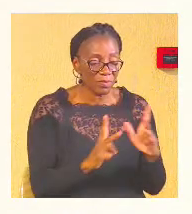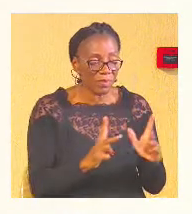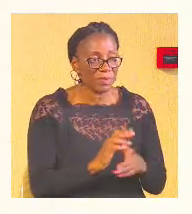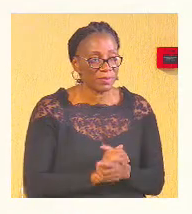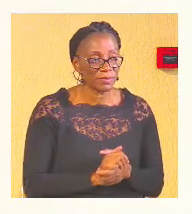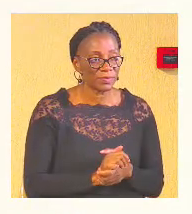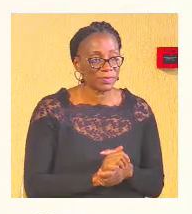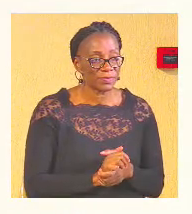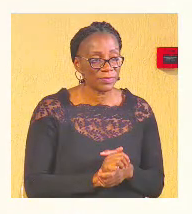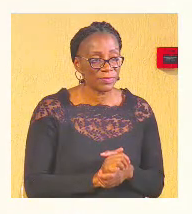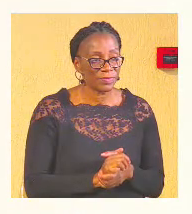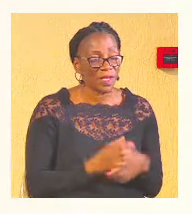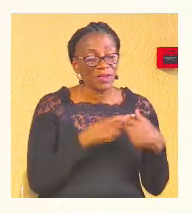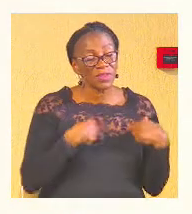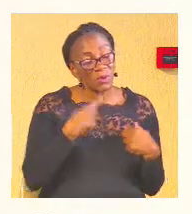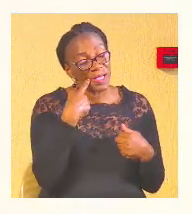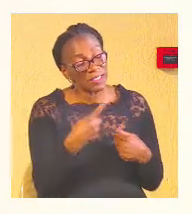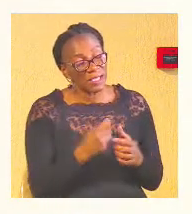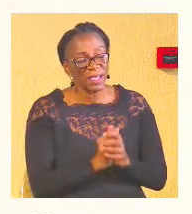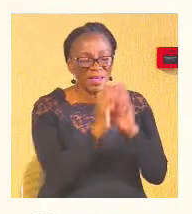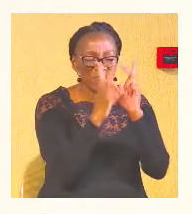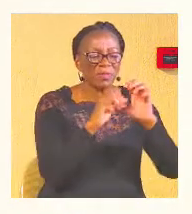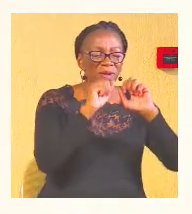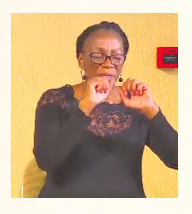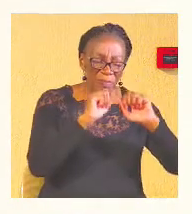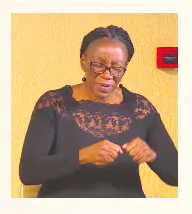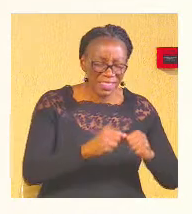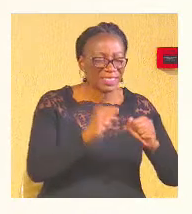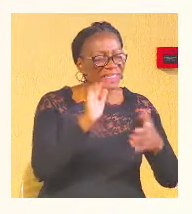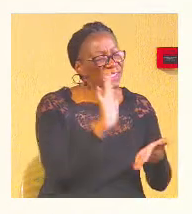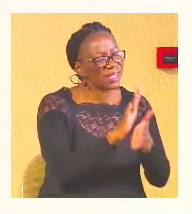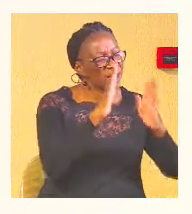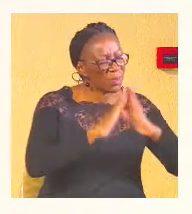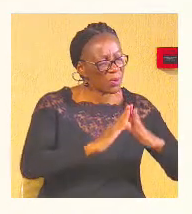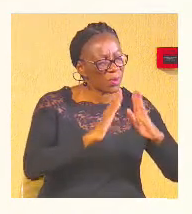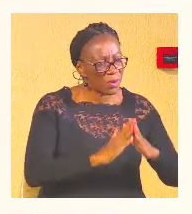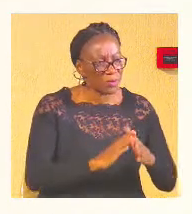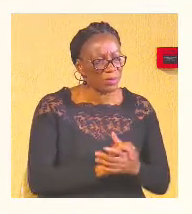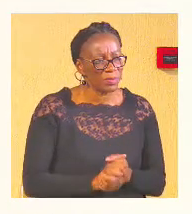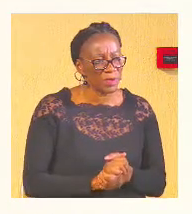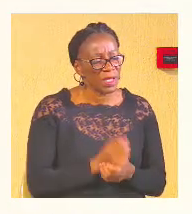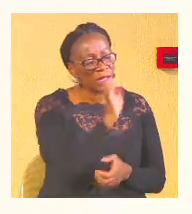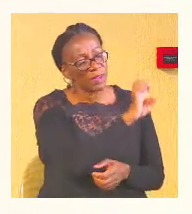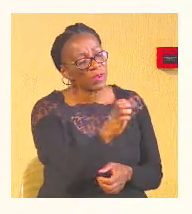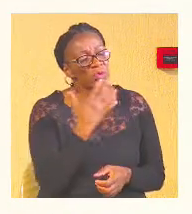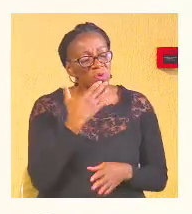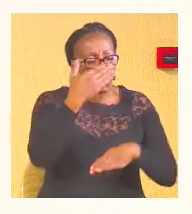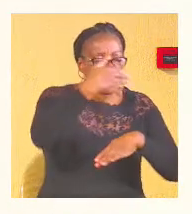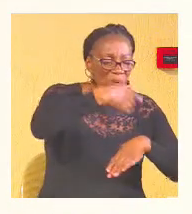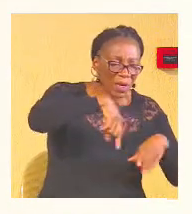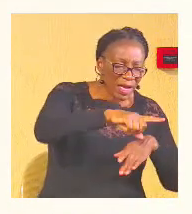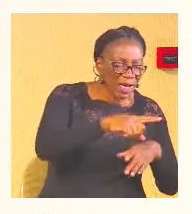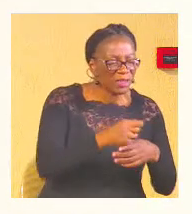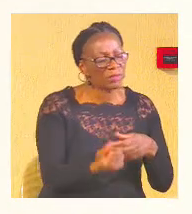a need for people to stay home, again, those that, for example, have to go out in order to exercise and to do whatever, to